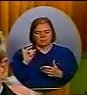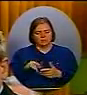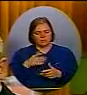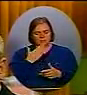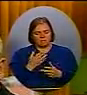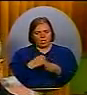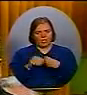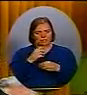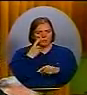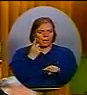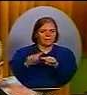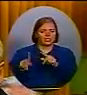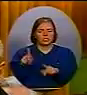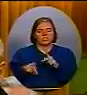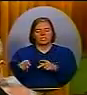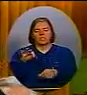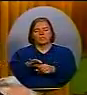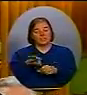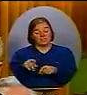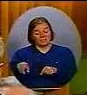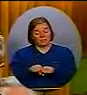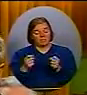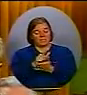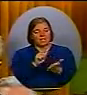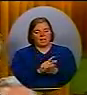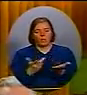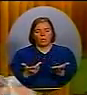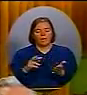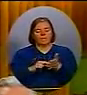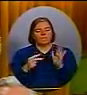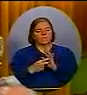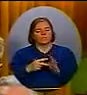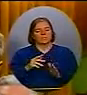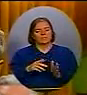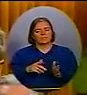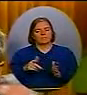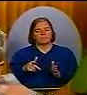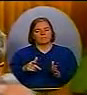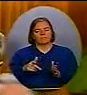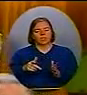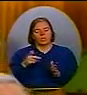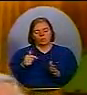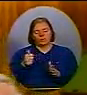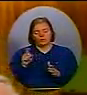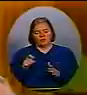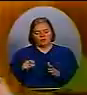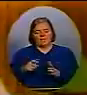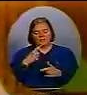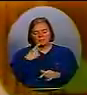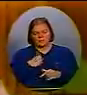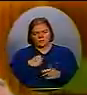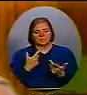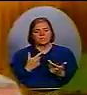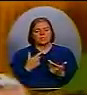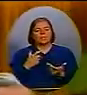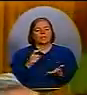member put down his little pea shooter over there and stand up and say when this government is going to get serious about holding the Conservative Party to account for voter